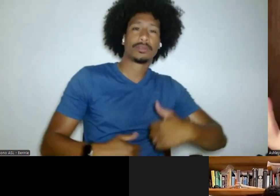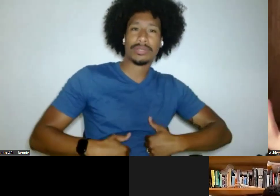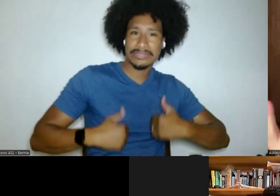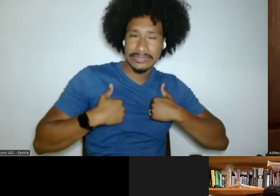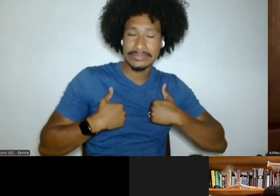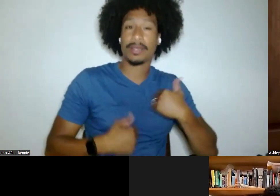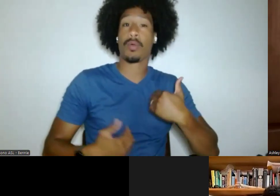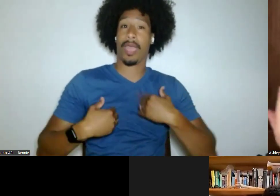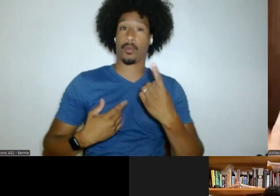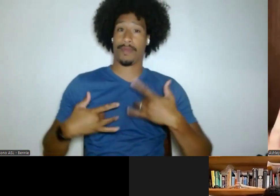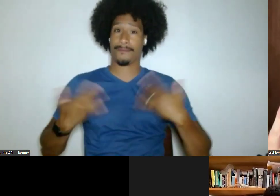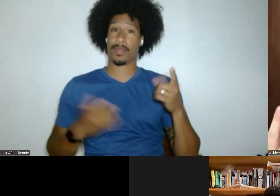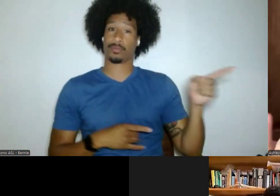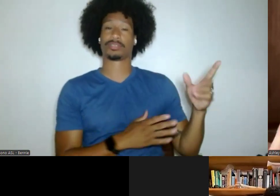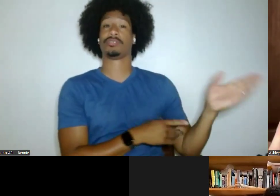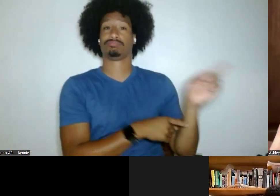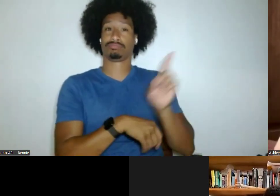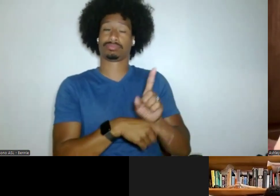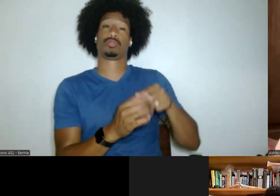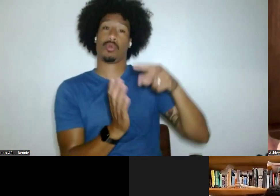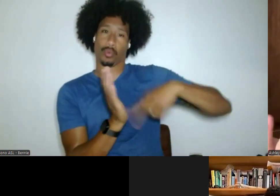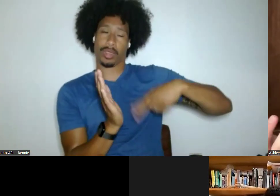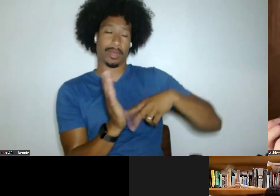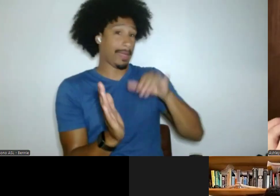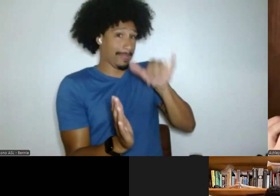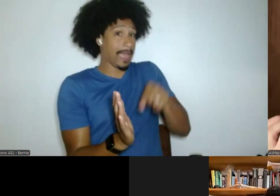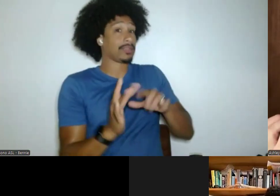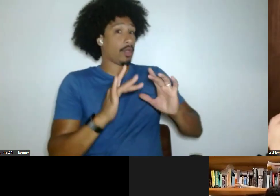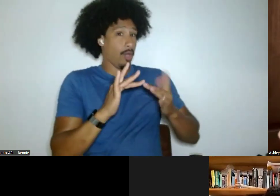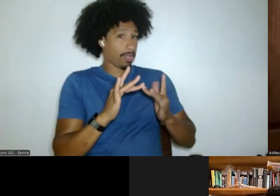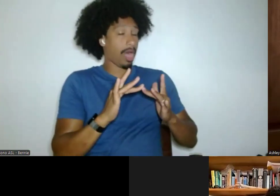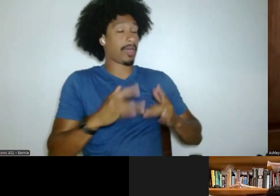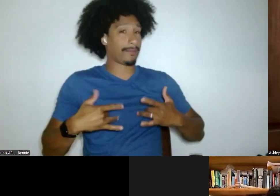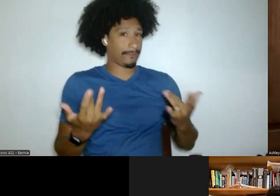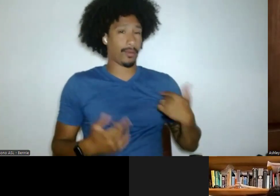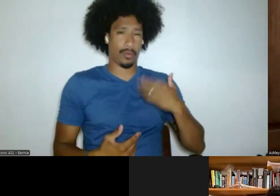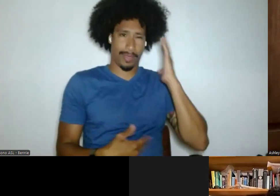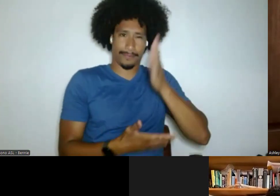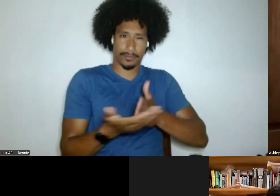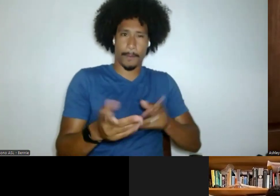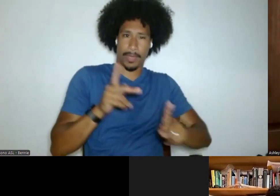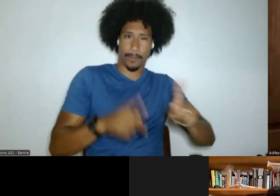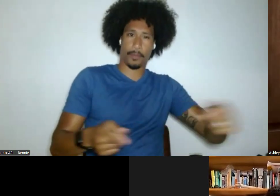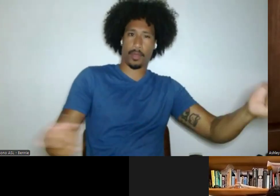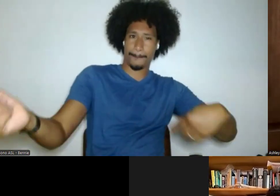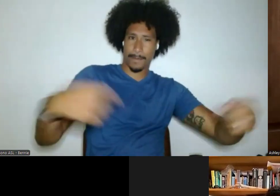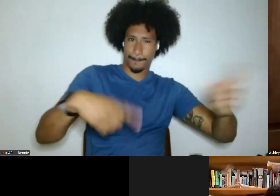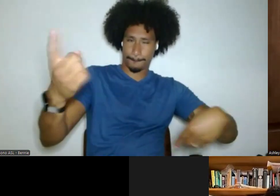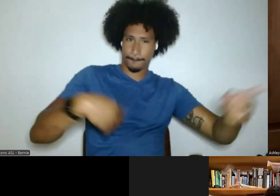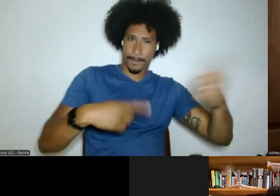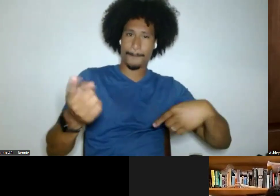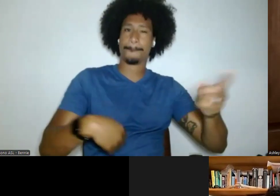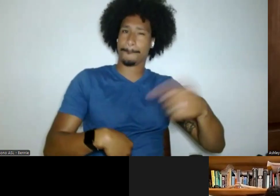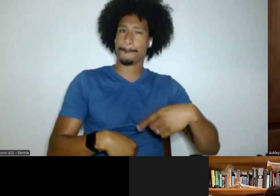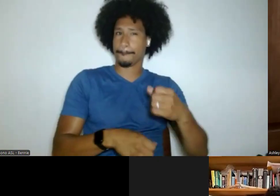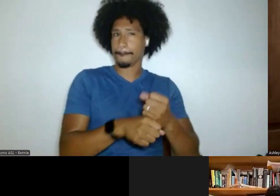from parts of her memoir. Now, that was an online event. We're going to be having some people come through in the coming year or two. And